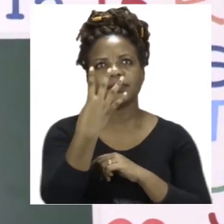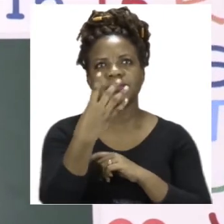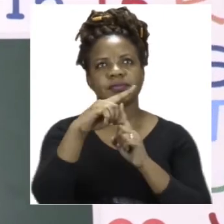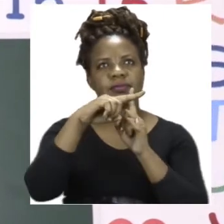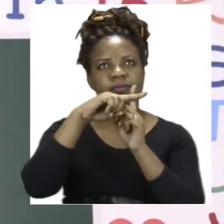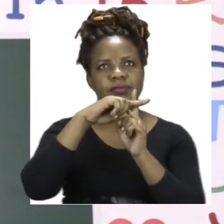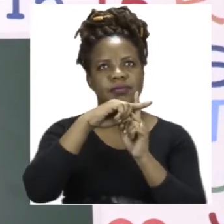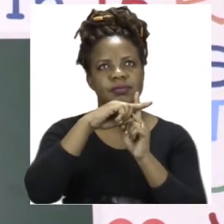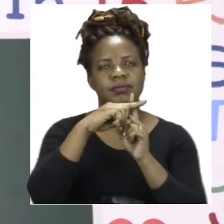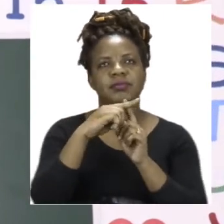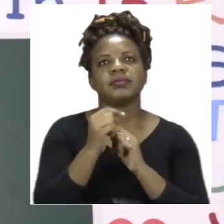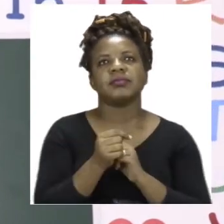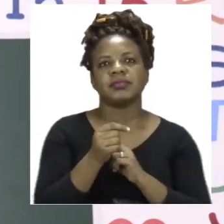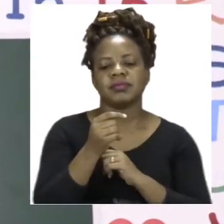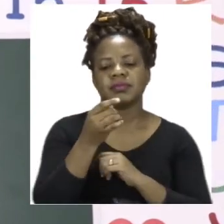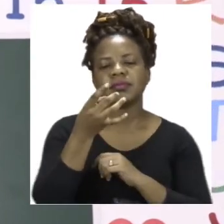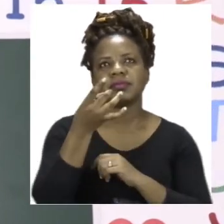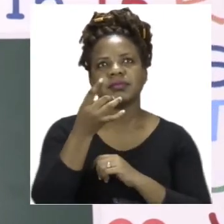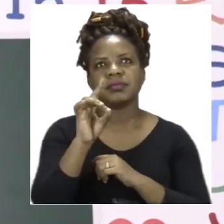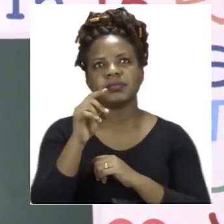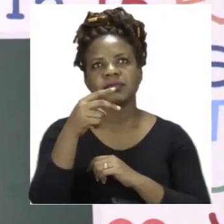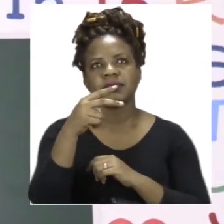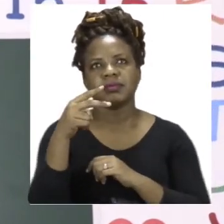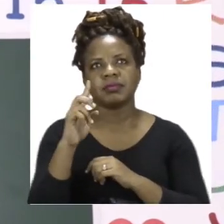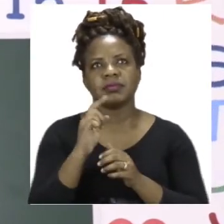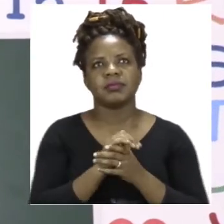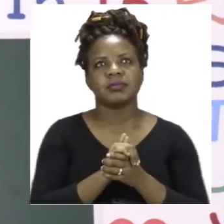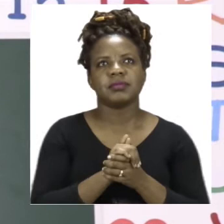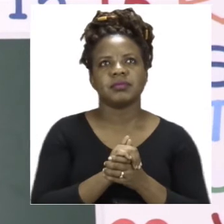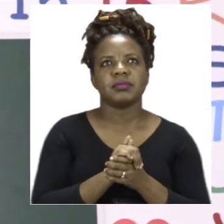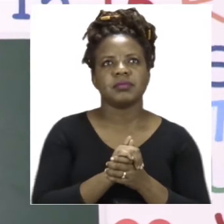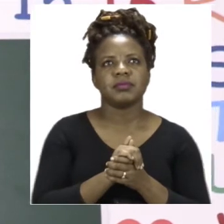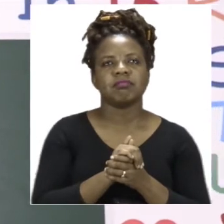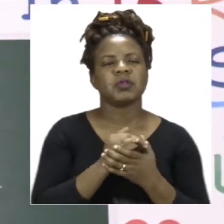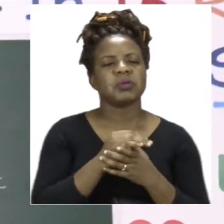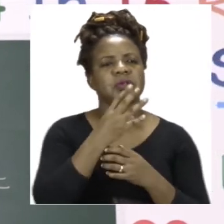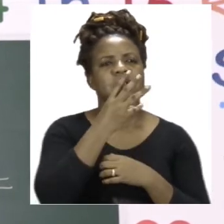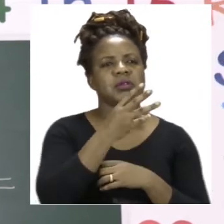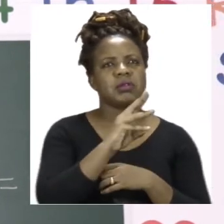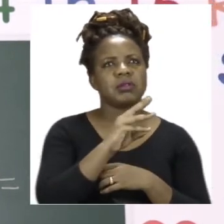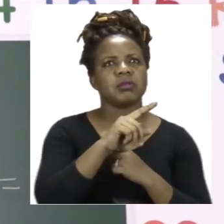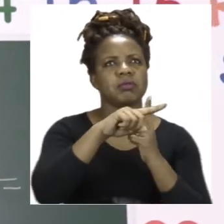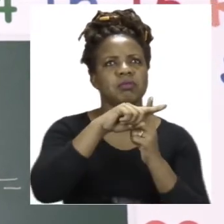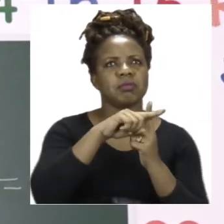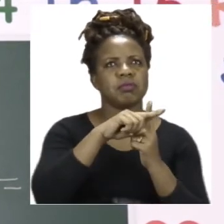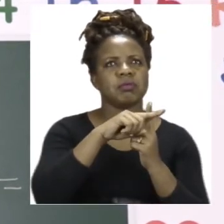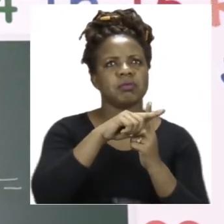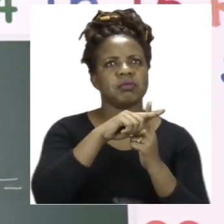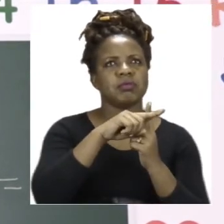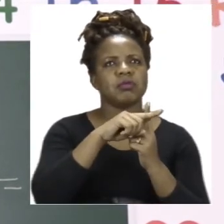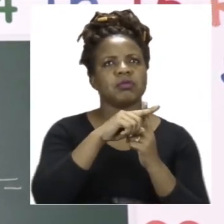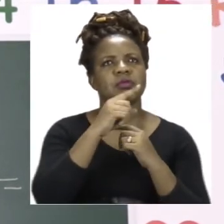6 + 4 + 8 =. So instead of just having the 6 + 4, we now have another